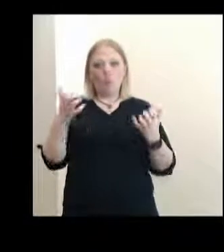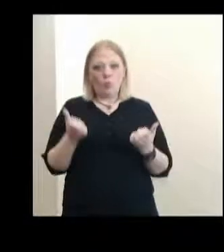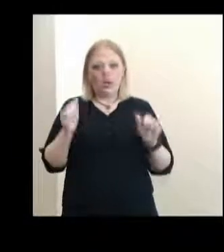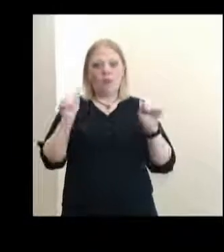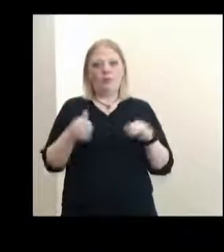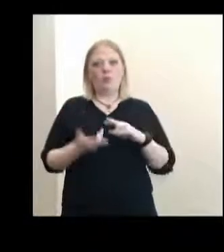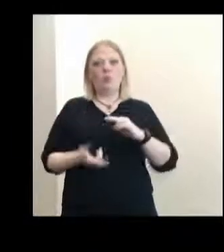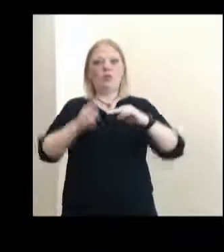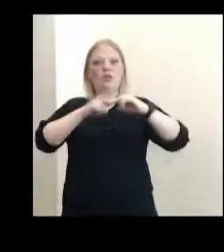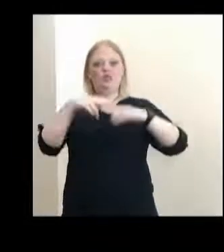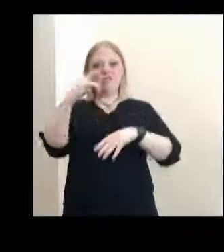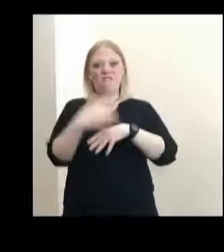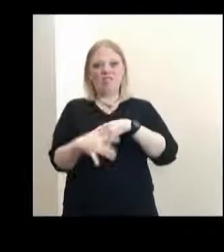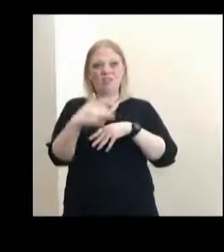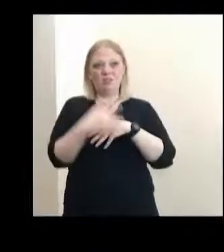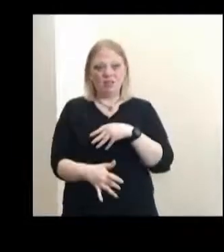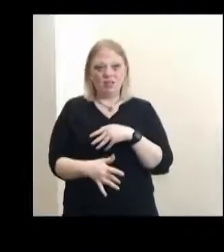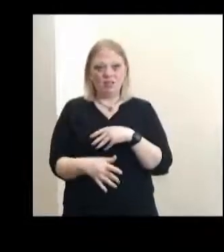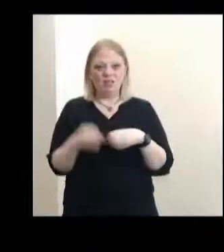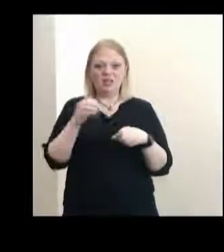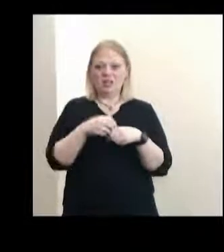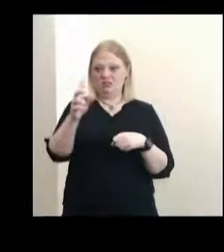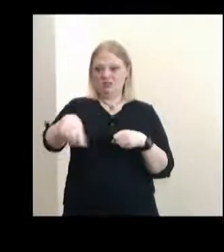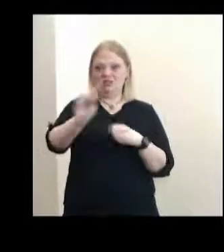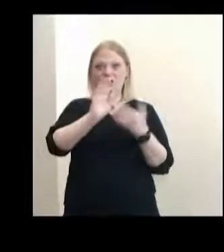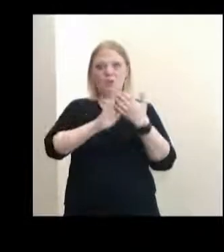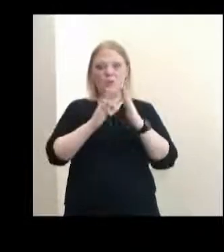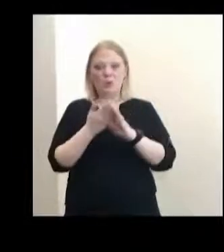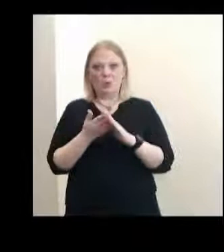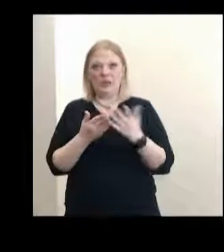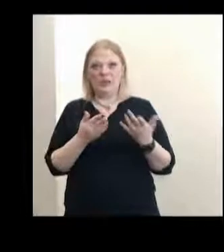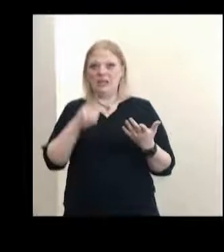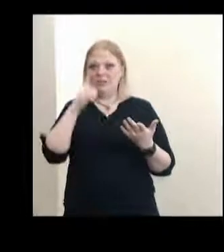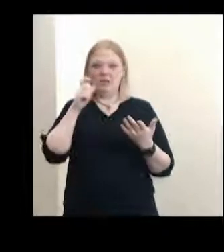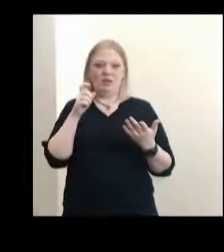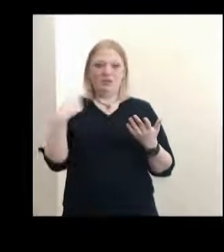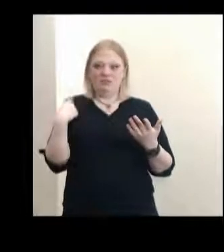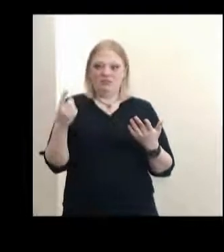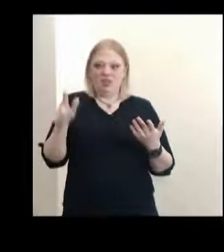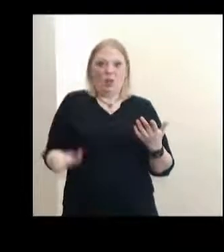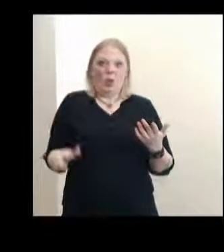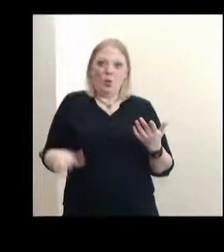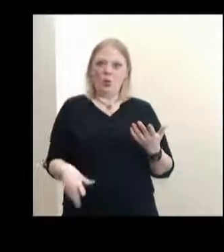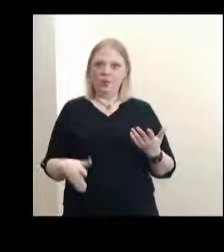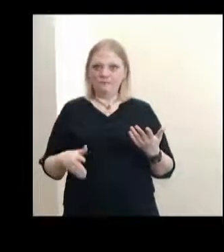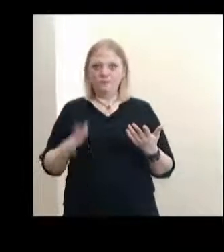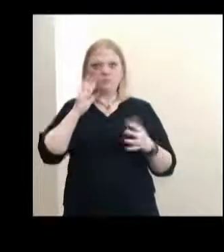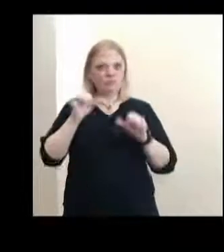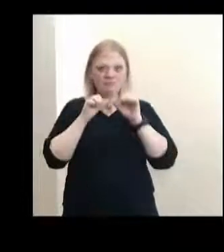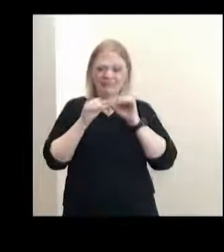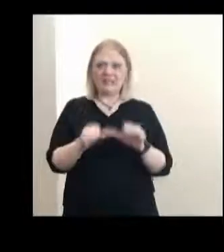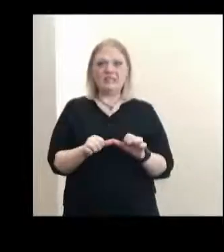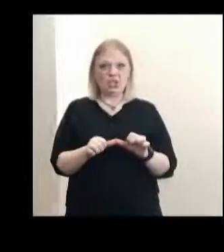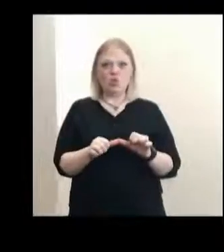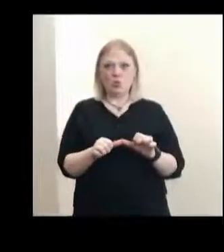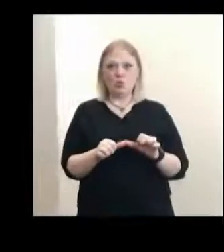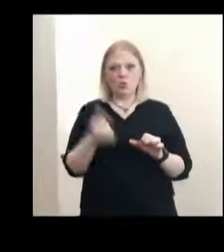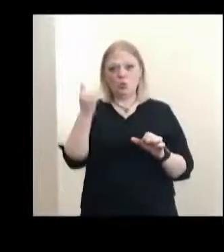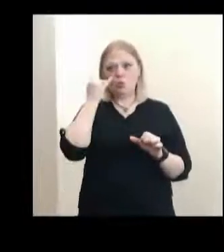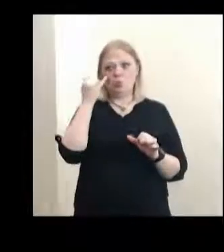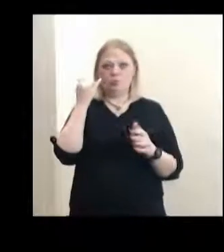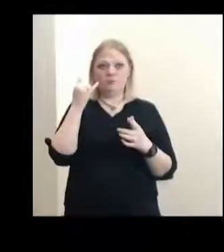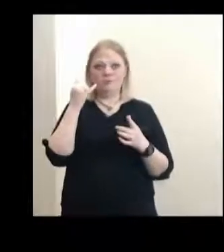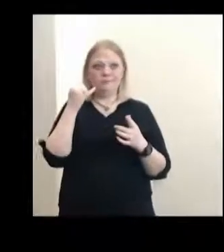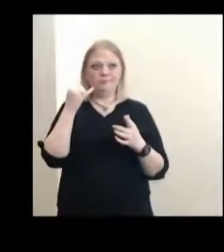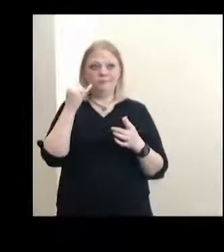increase availability in some of these communities where it has been low. And we're going to continue to do that as long as we can,